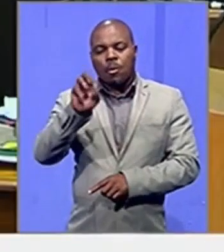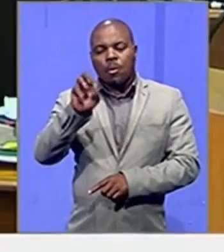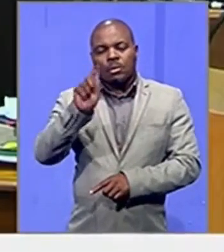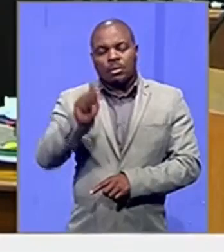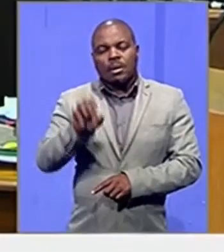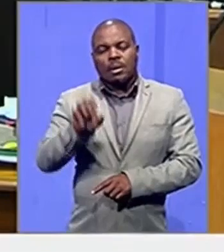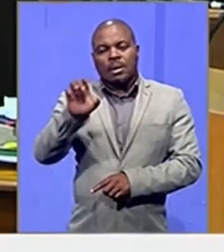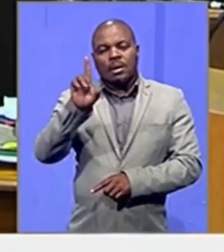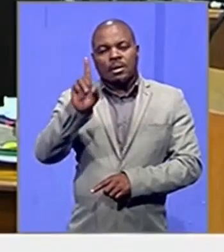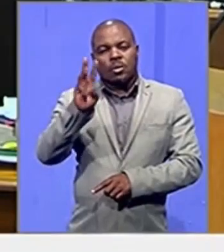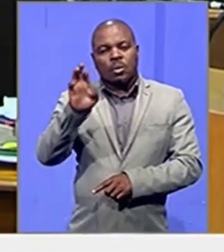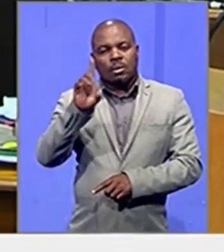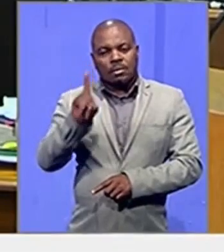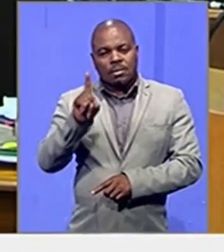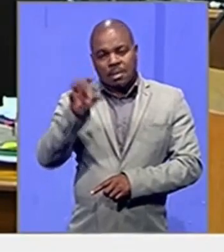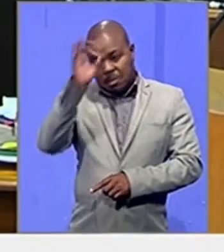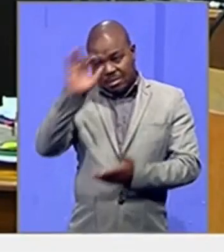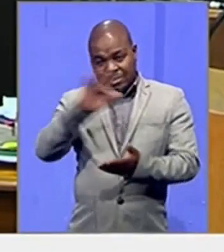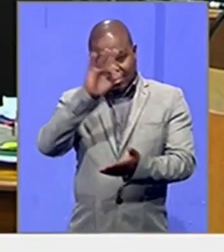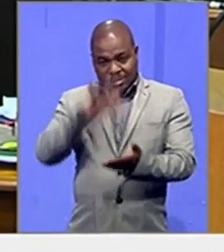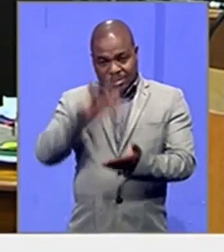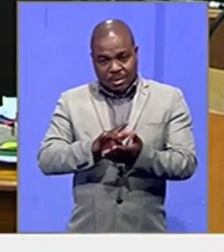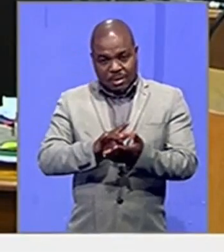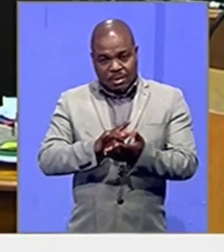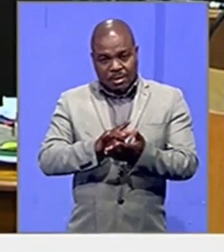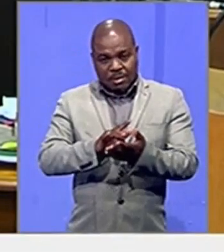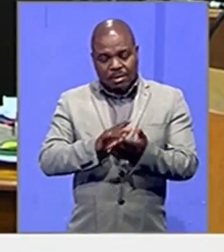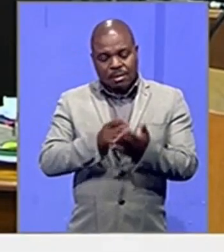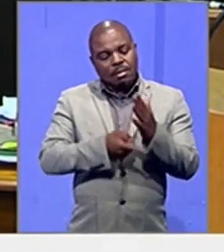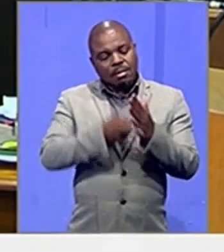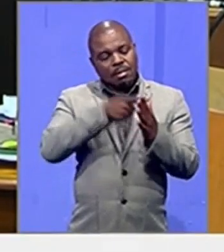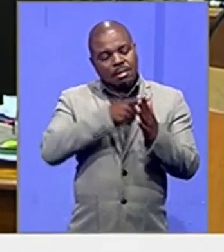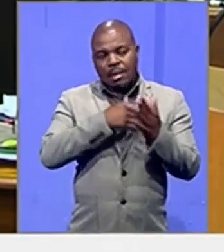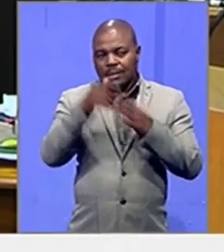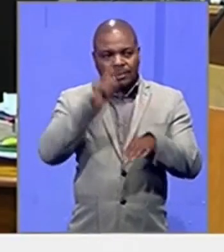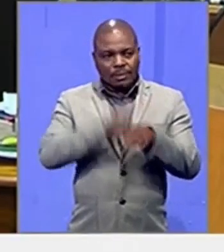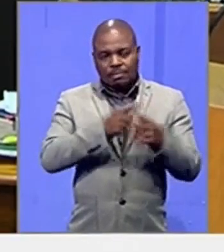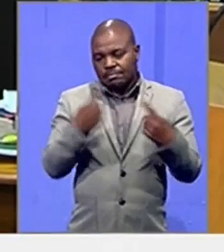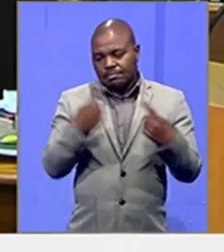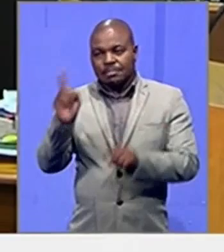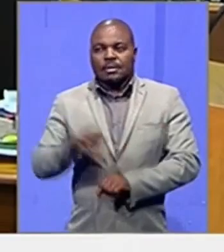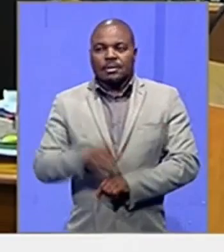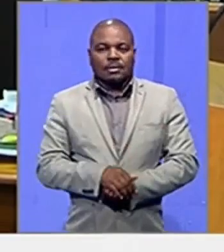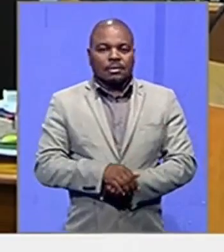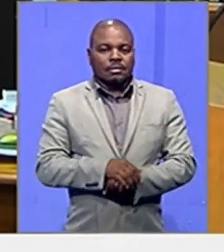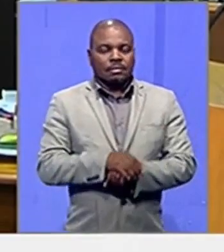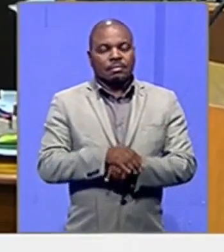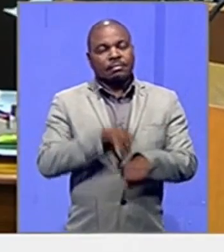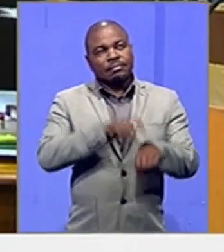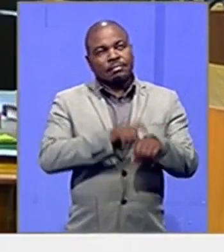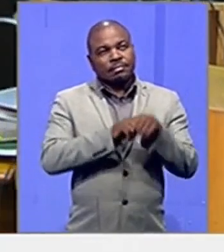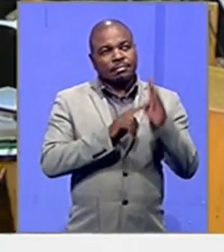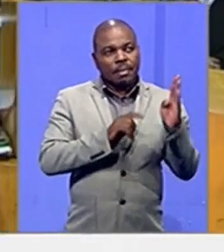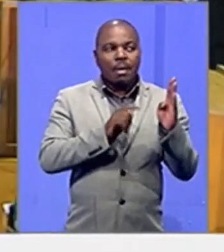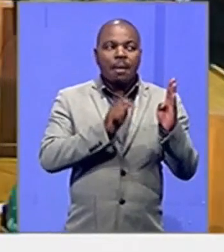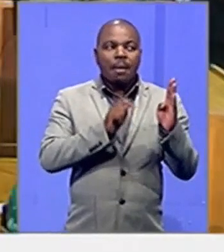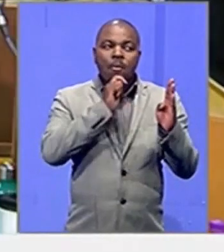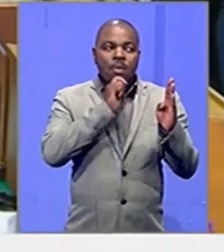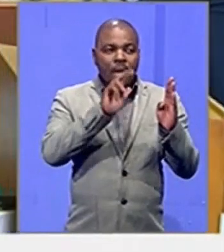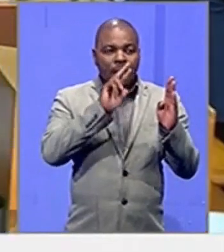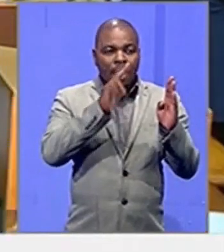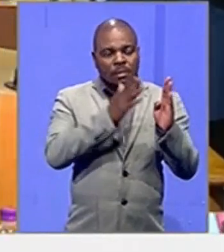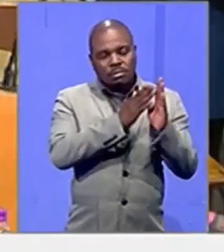Station any time of the week between 8 in the morning